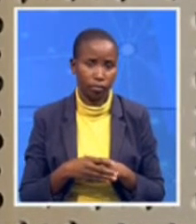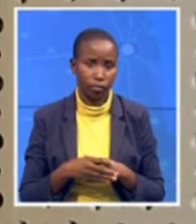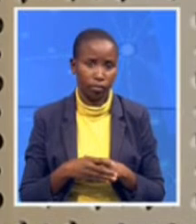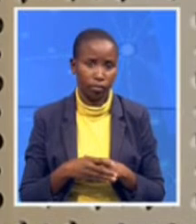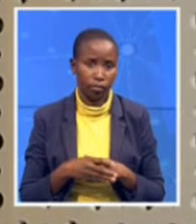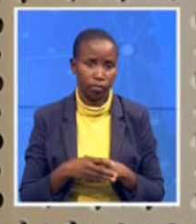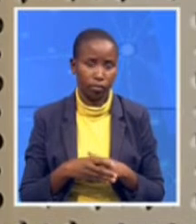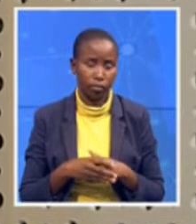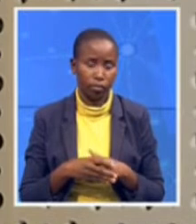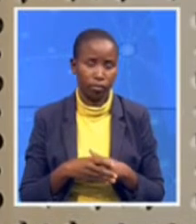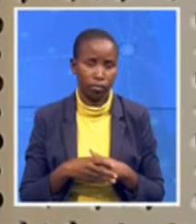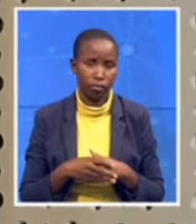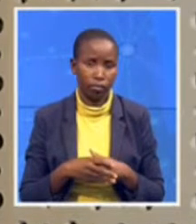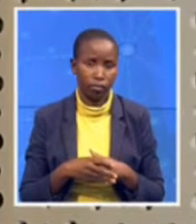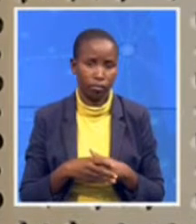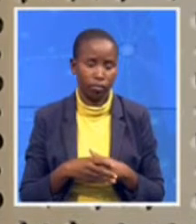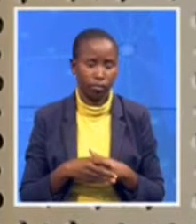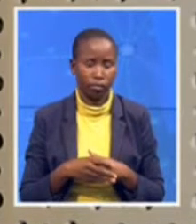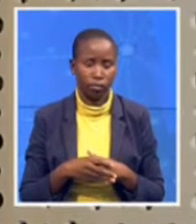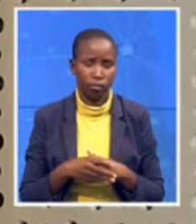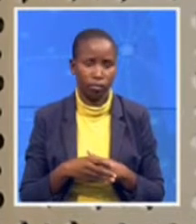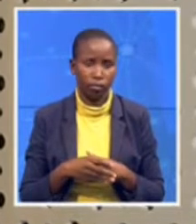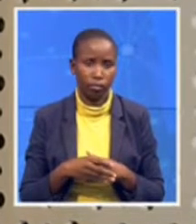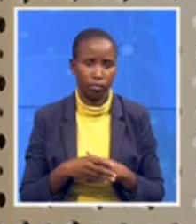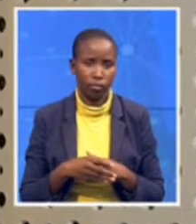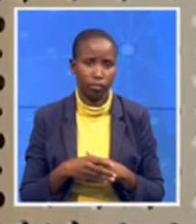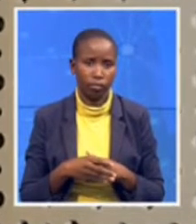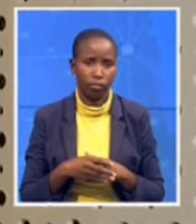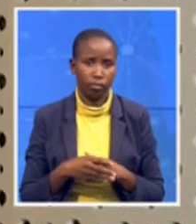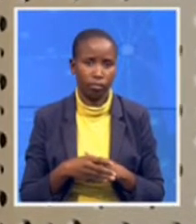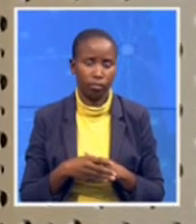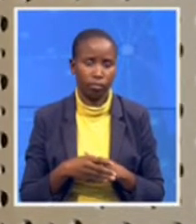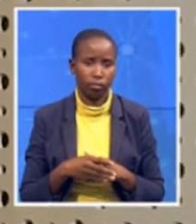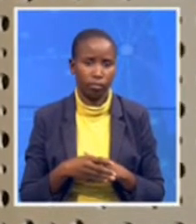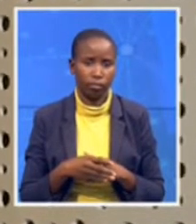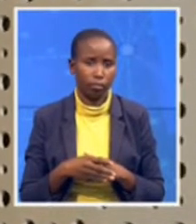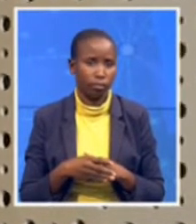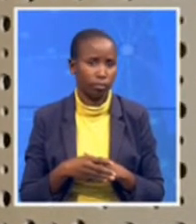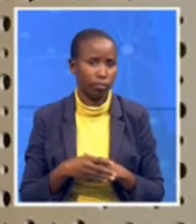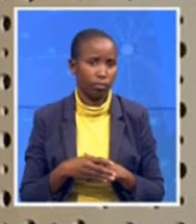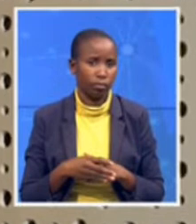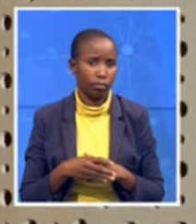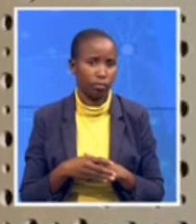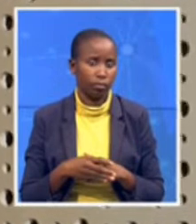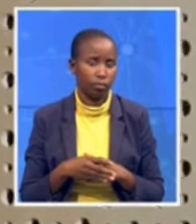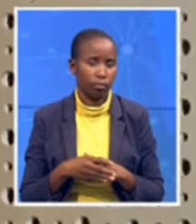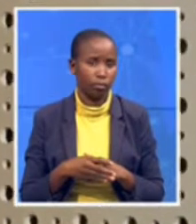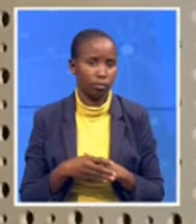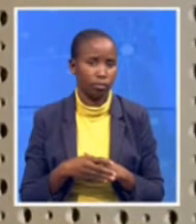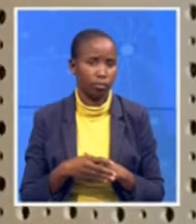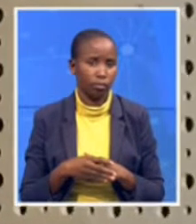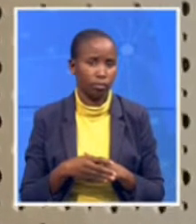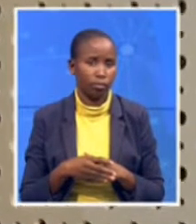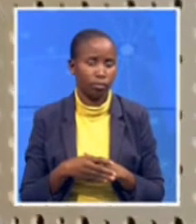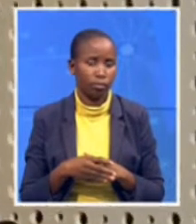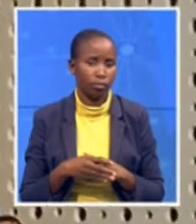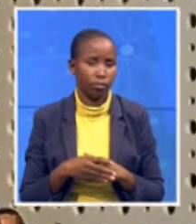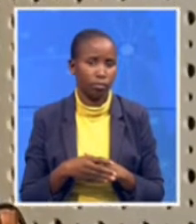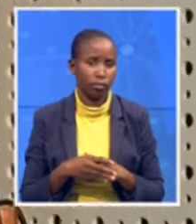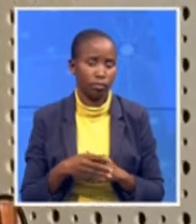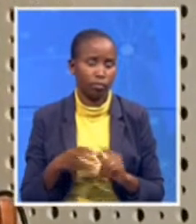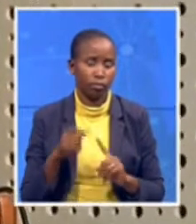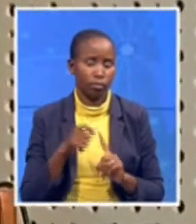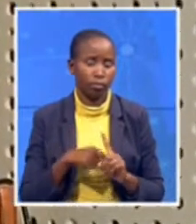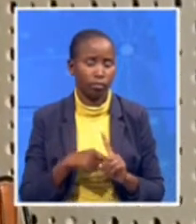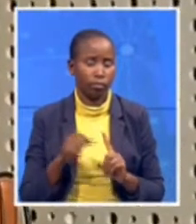don't like. How will you guard against this? And the second question is from John. What qualifies